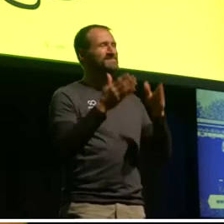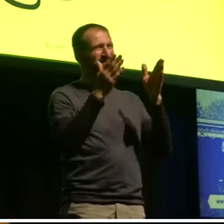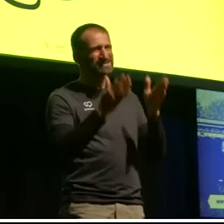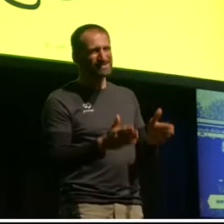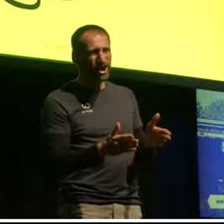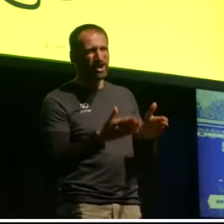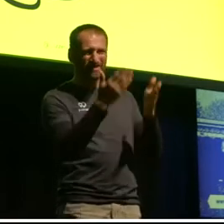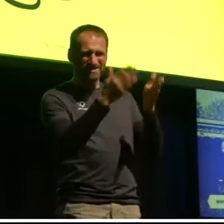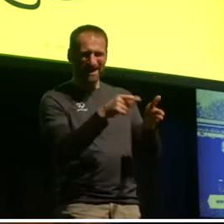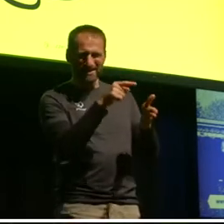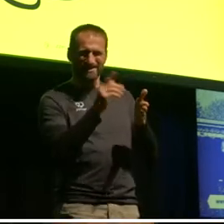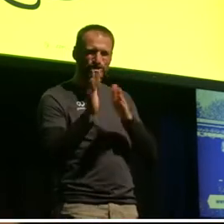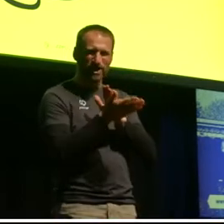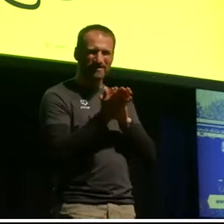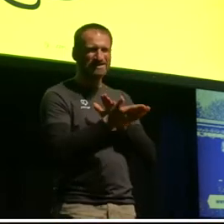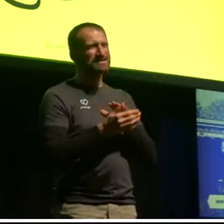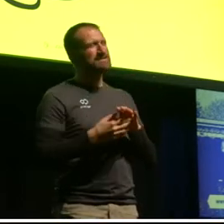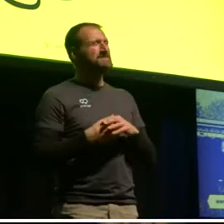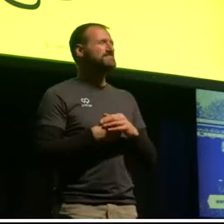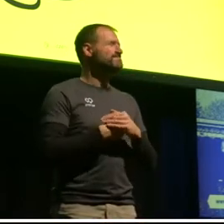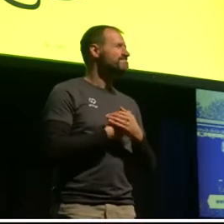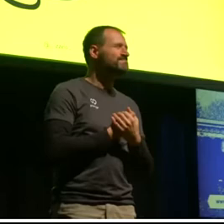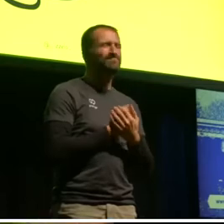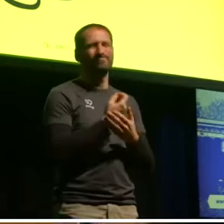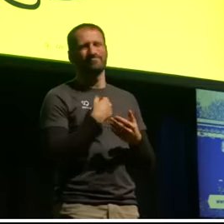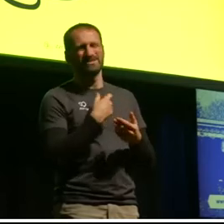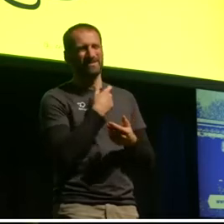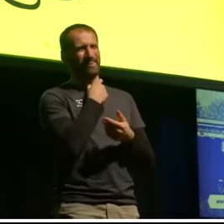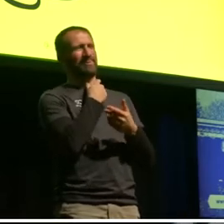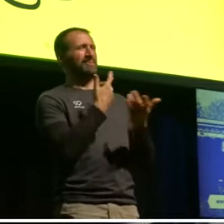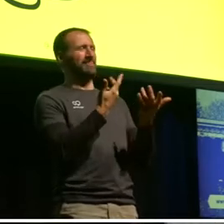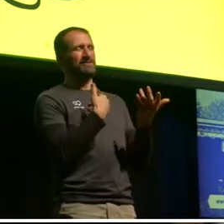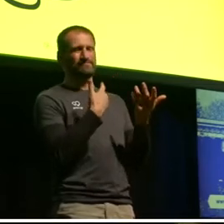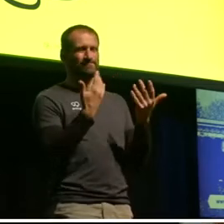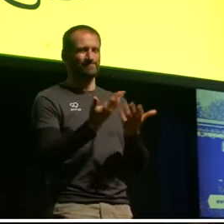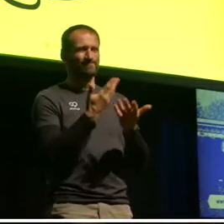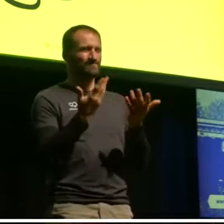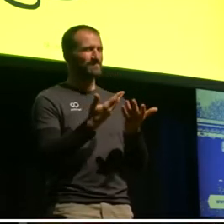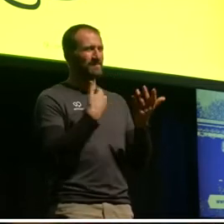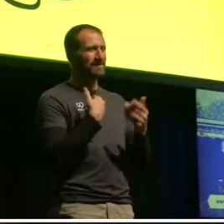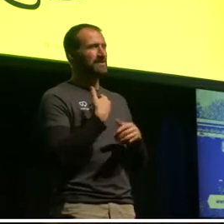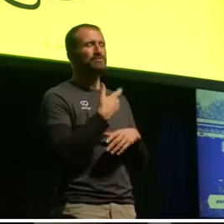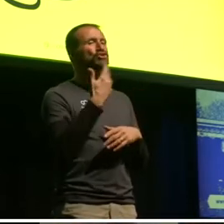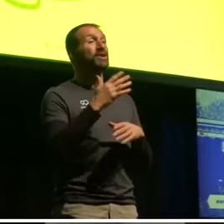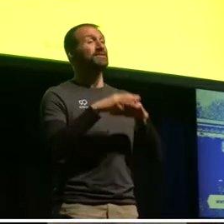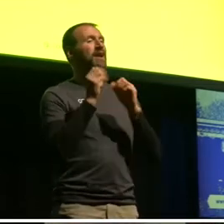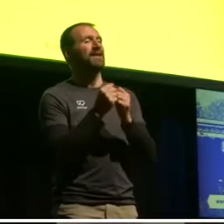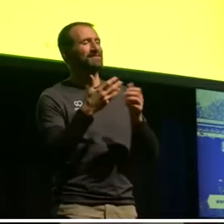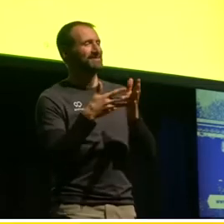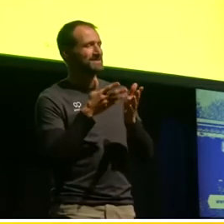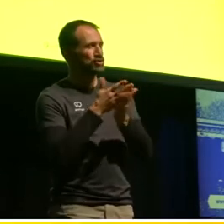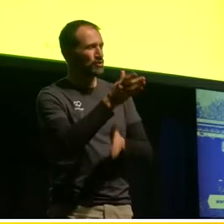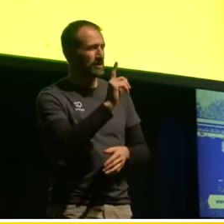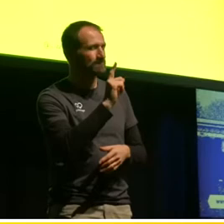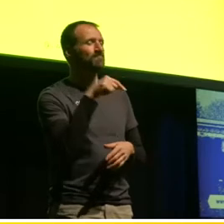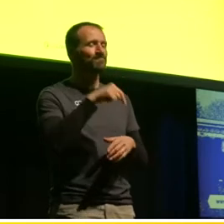stuck. We don't get all the test screens. So let's move on to the complete opposite of code. So that's how we know. So we